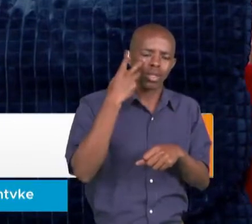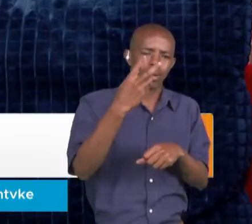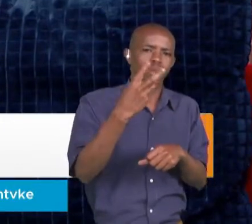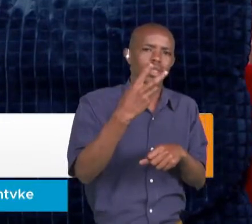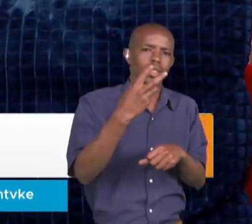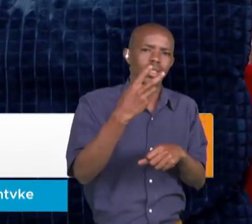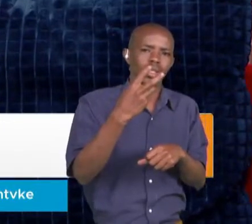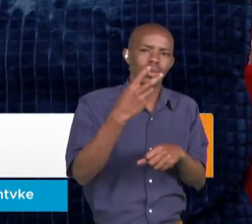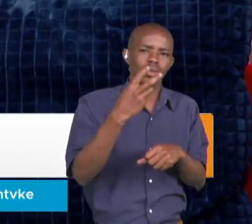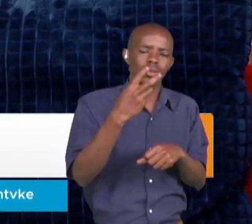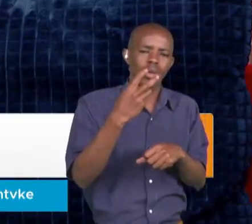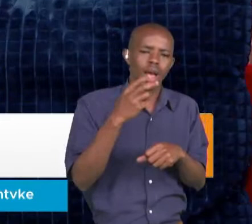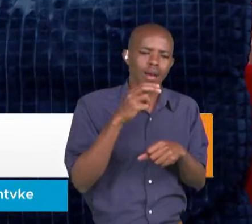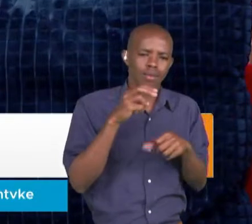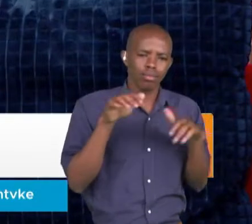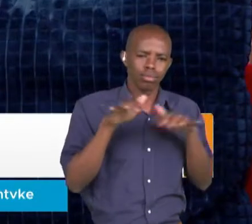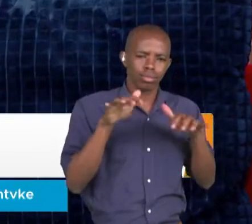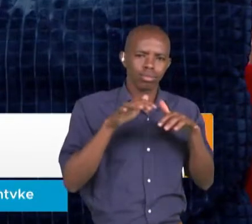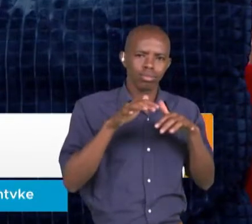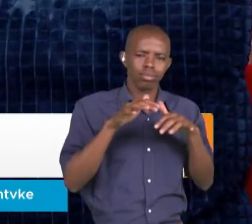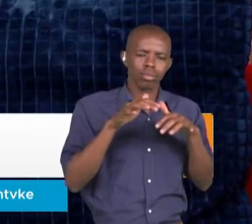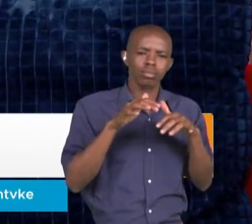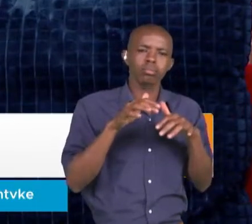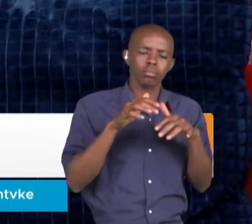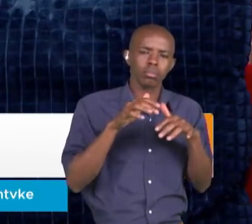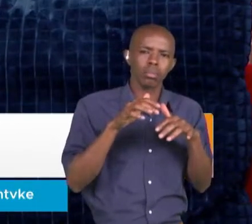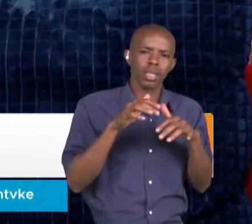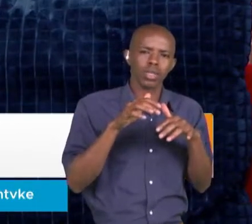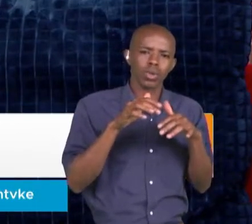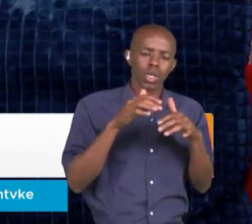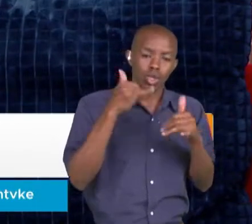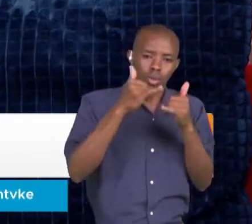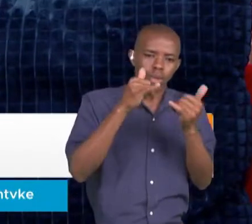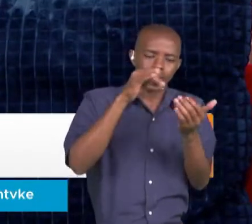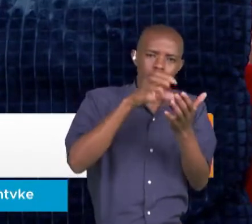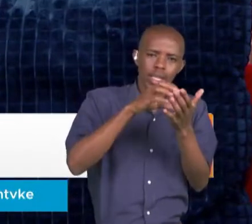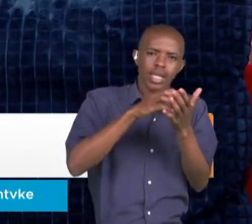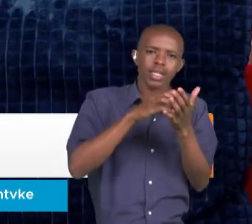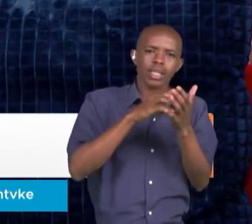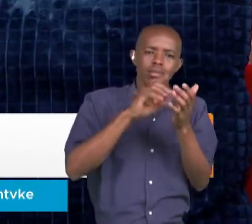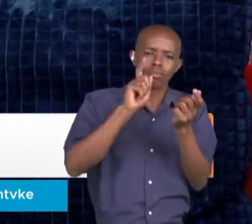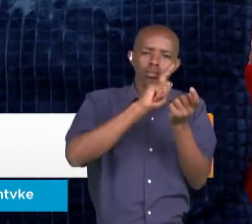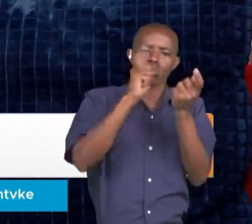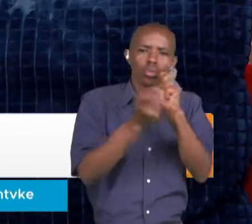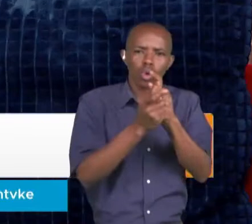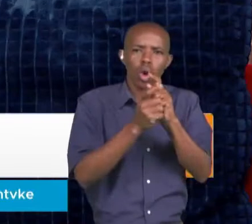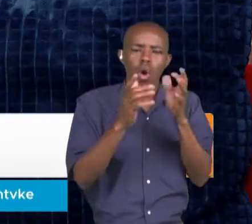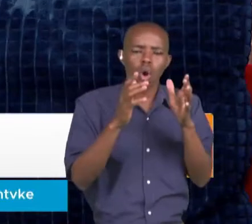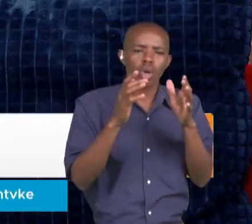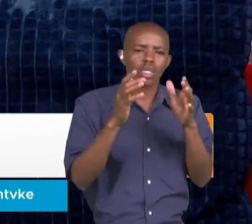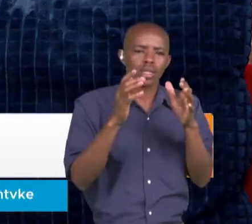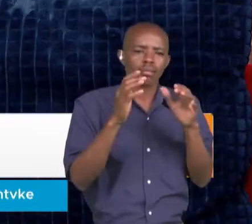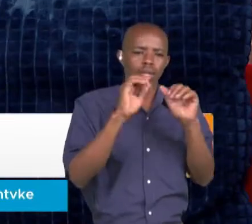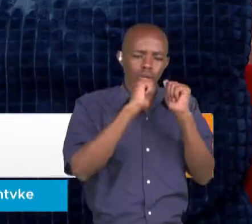we are cautious not to upset mm-hmm. a certain status quo or a certain mm-hmm. social network?